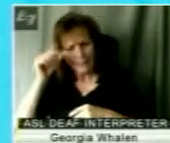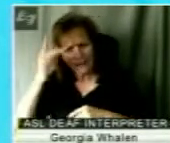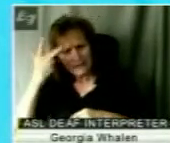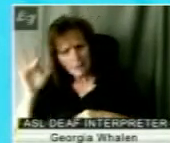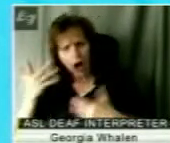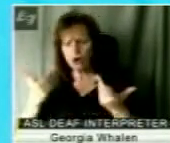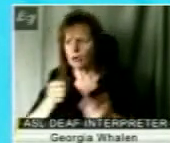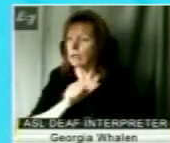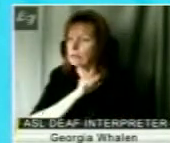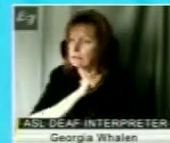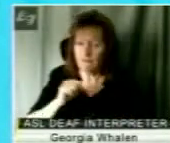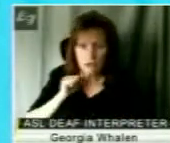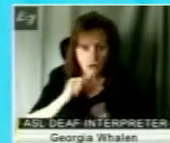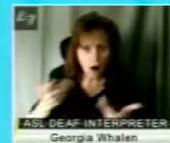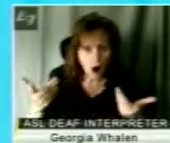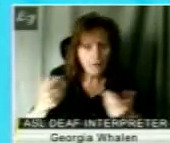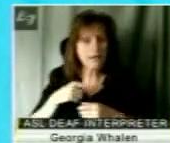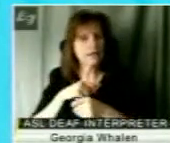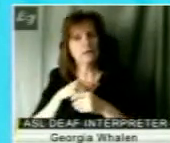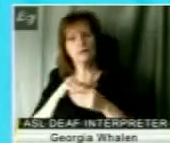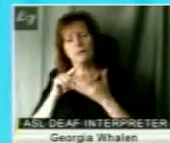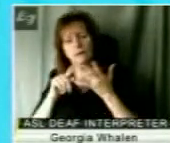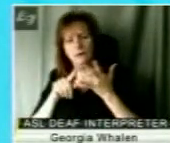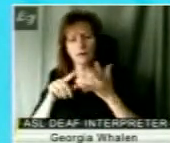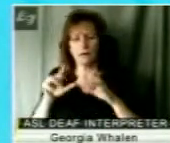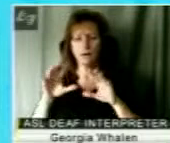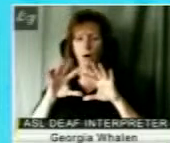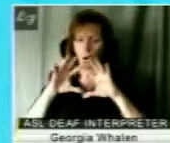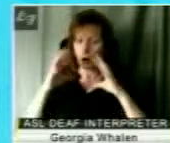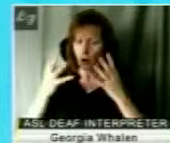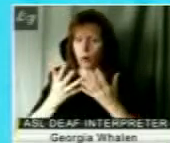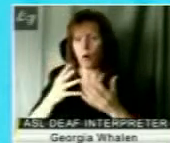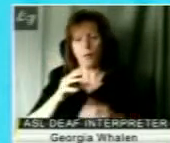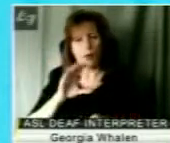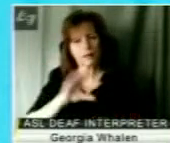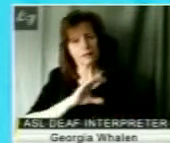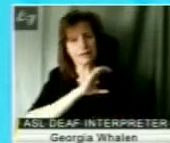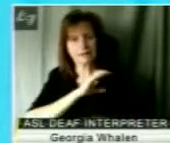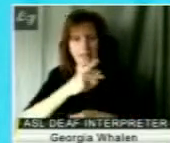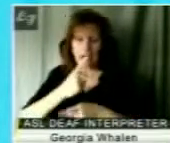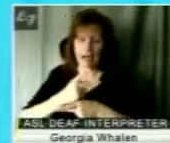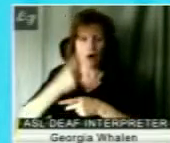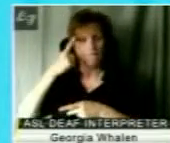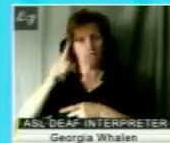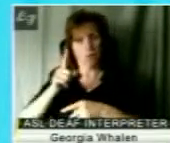Lawson Ministry Hamilton, Global Citizens Care for Underprivileged and